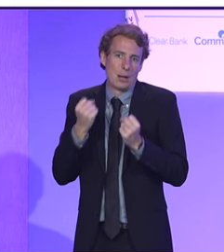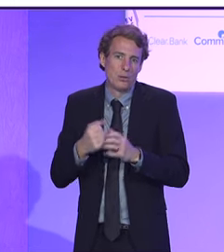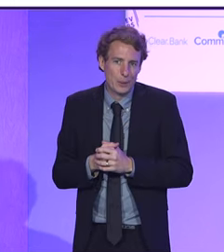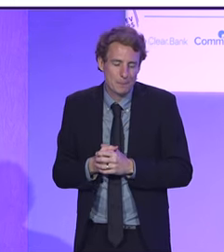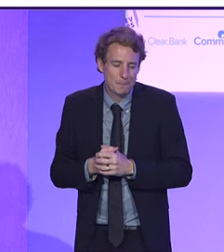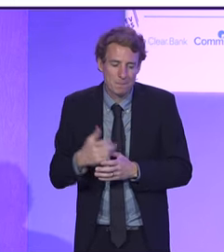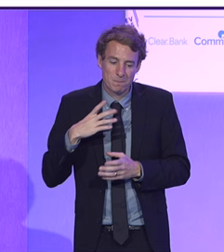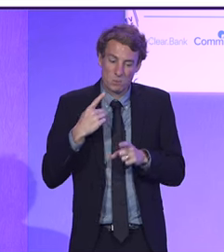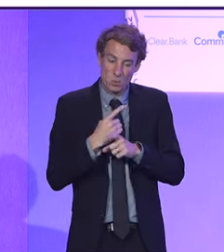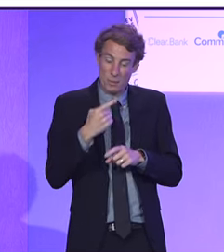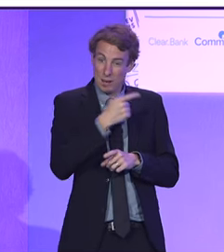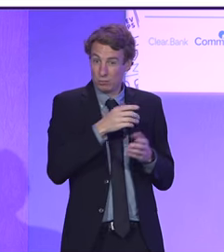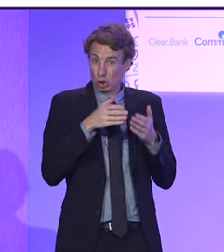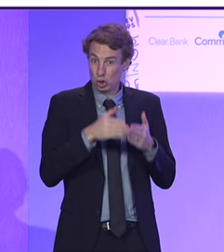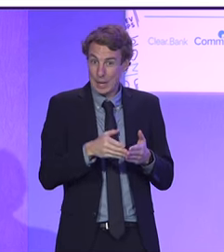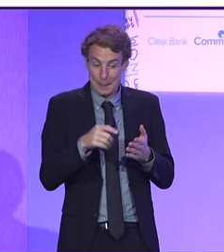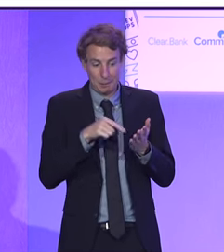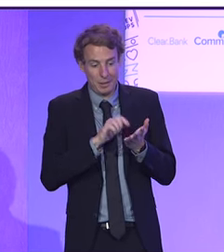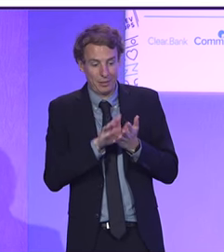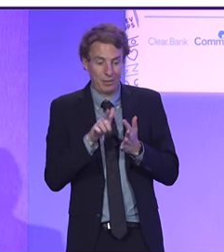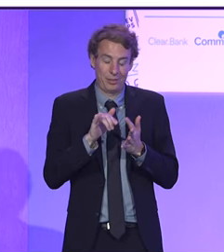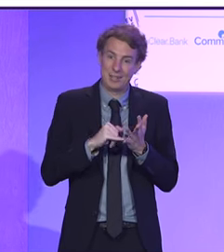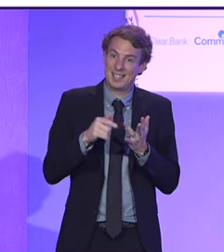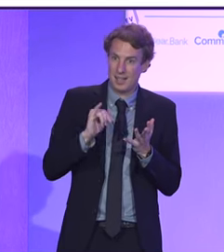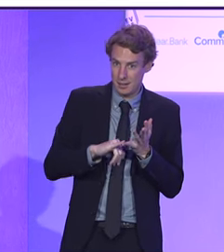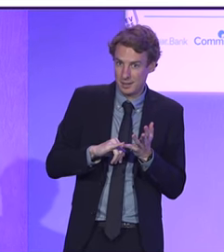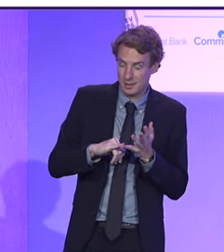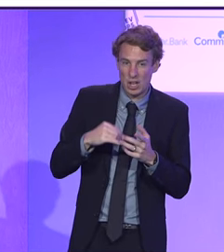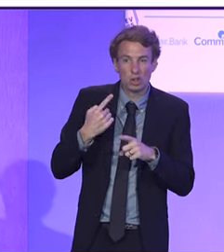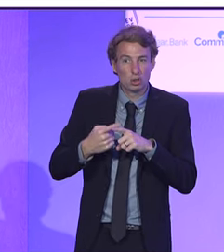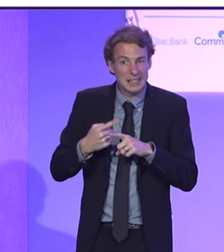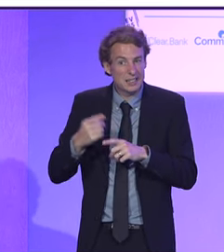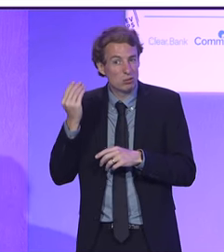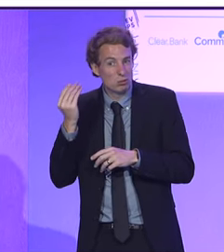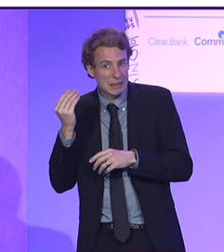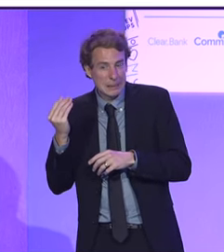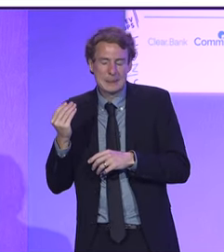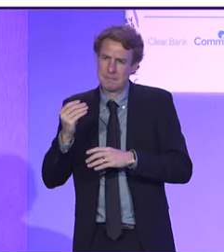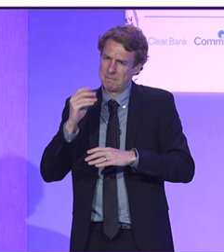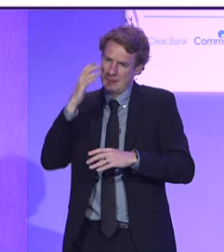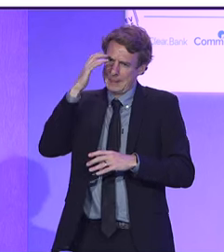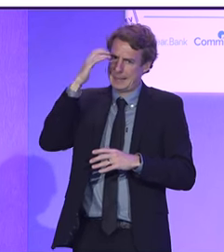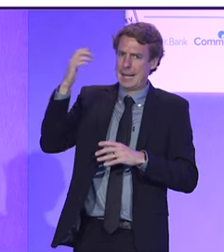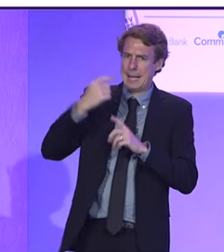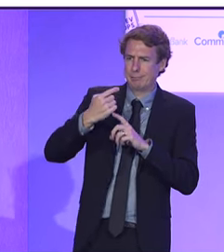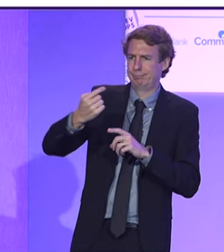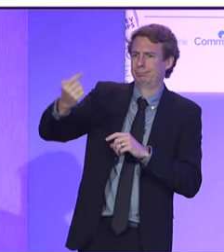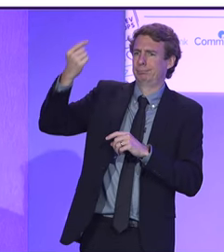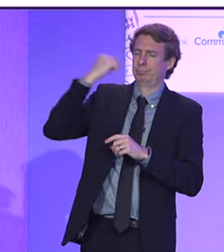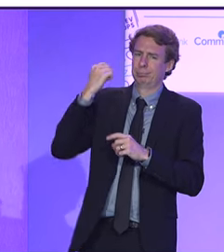Theseus. Theseus was the Greek founder king of Athens in Greek mythology. And